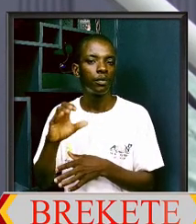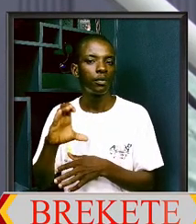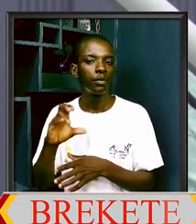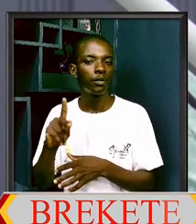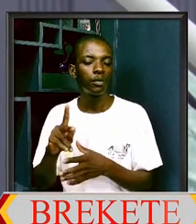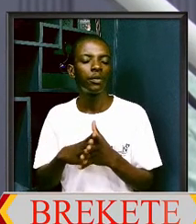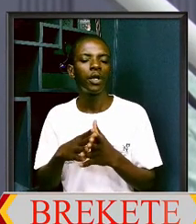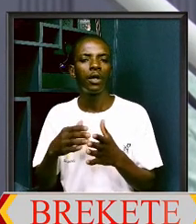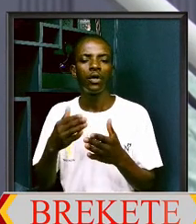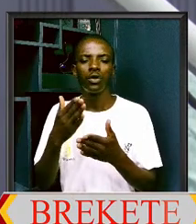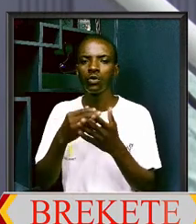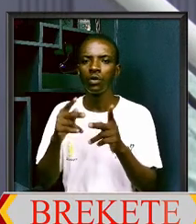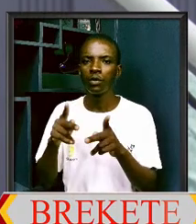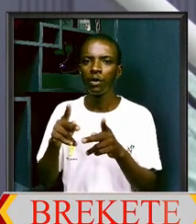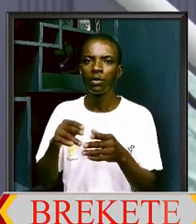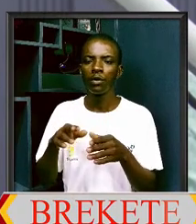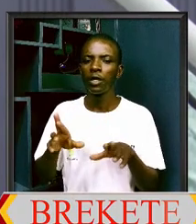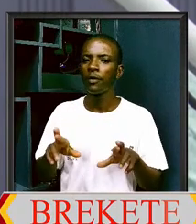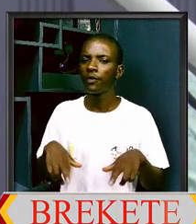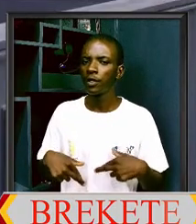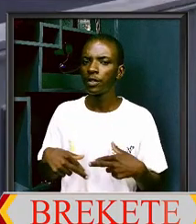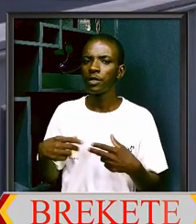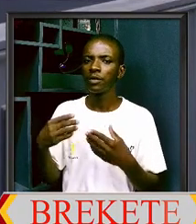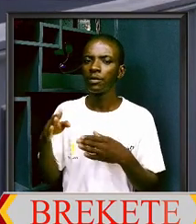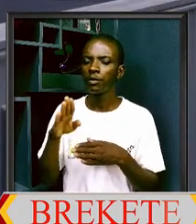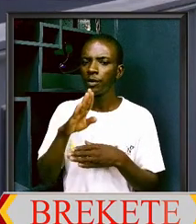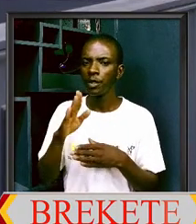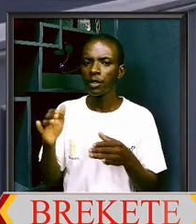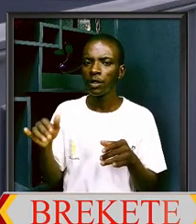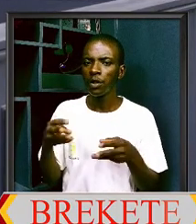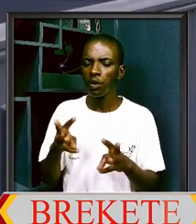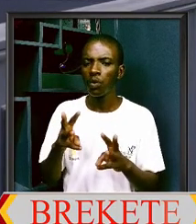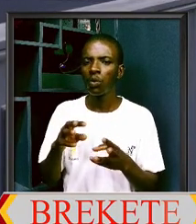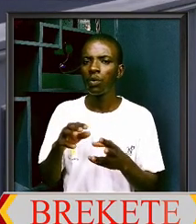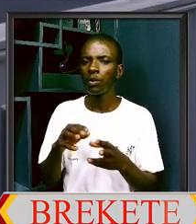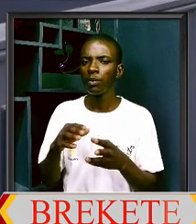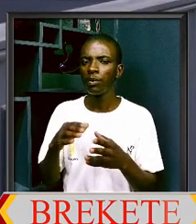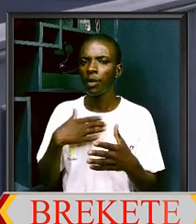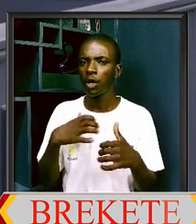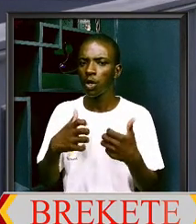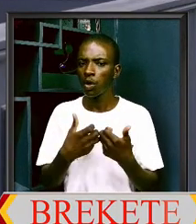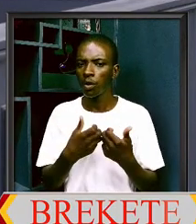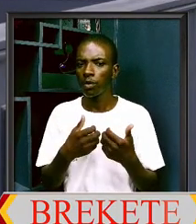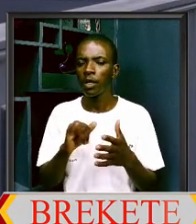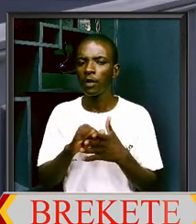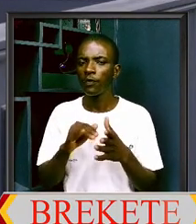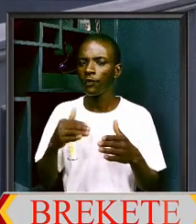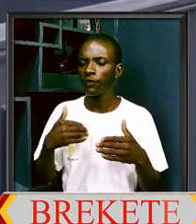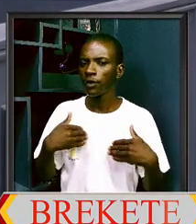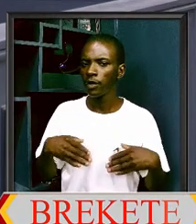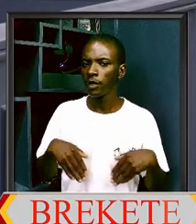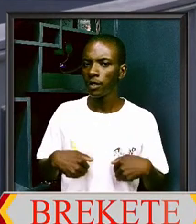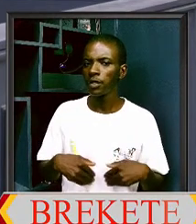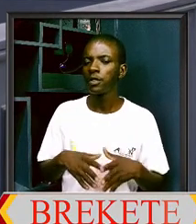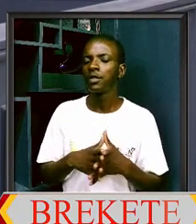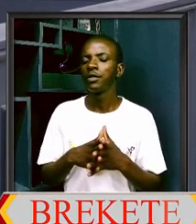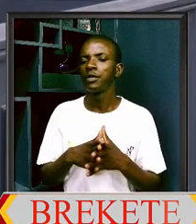bar some people have retired same like way my my colleagues have